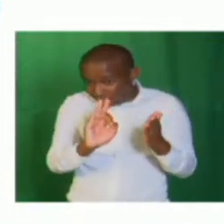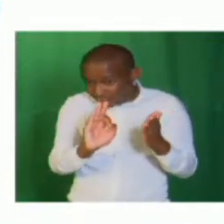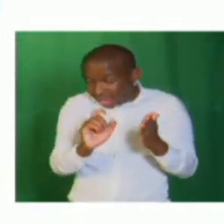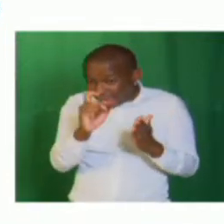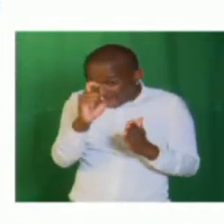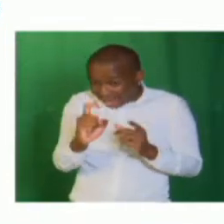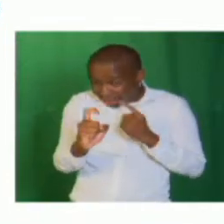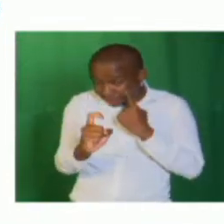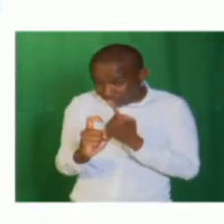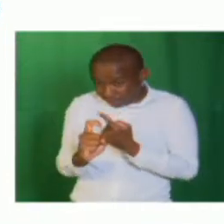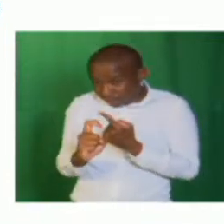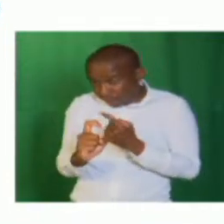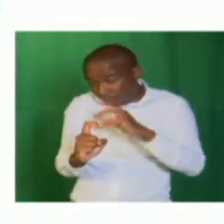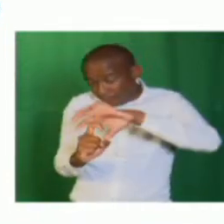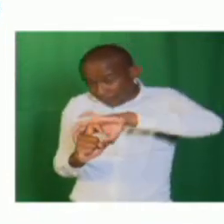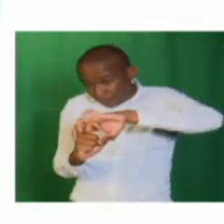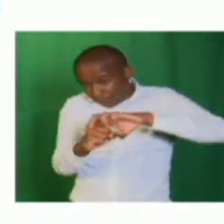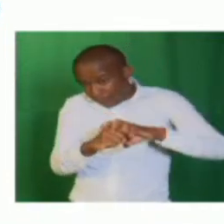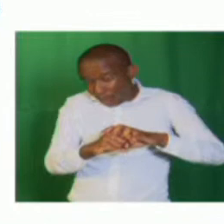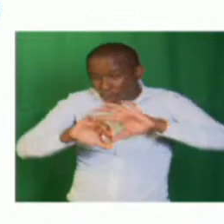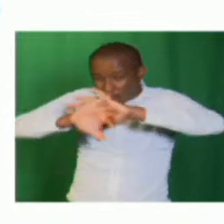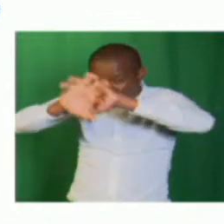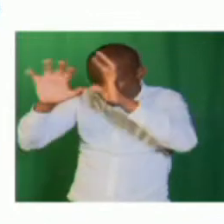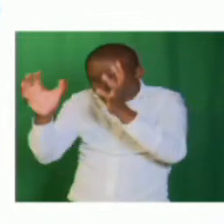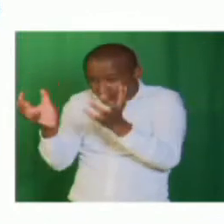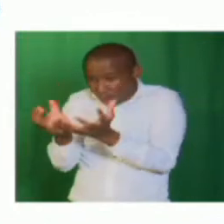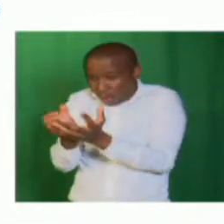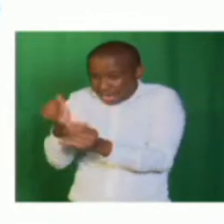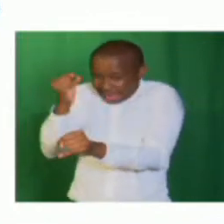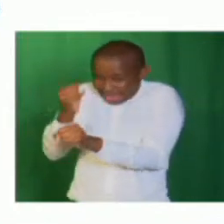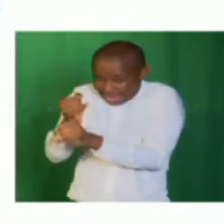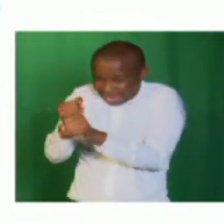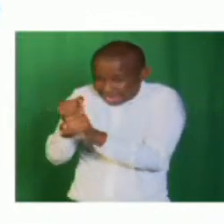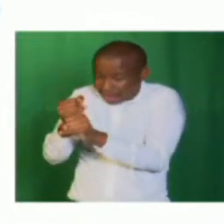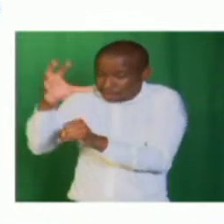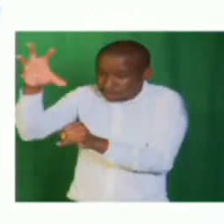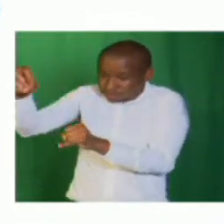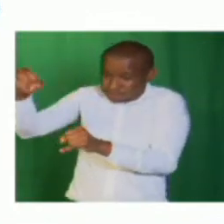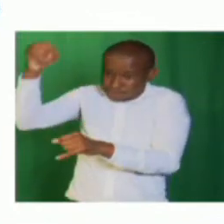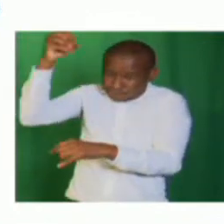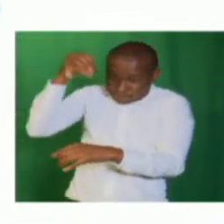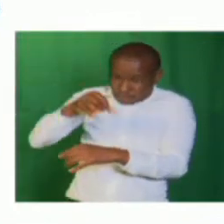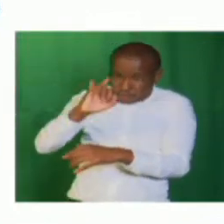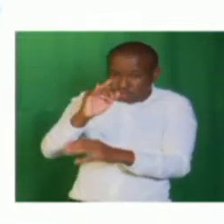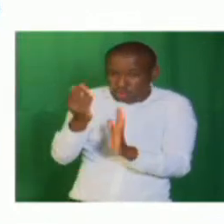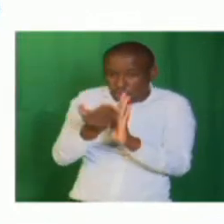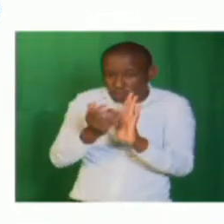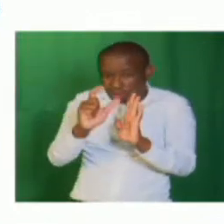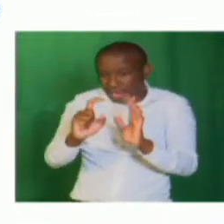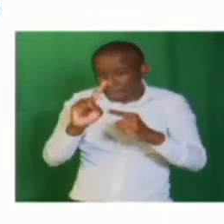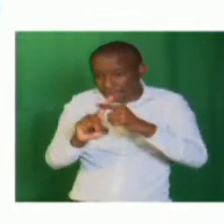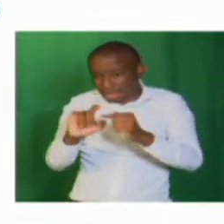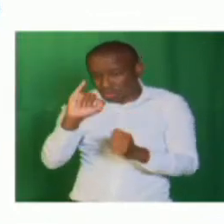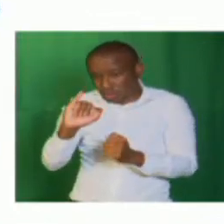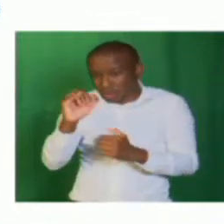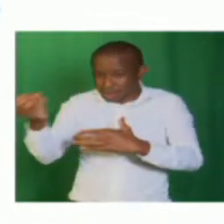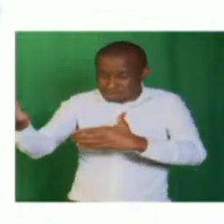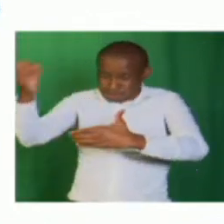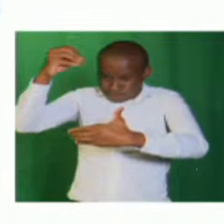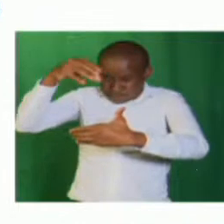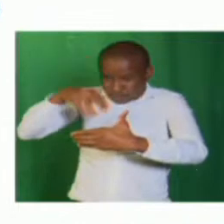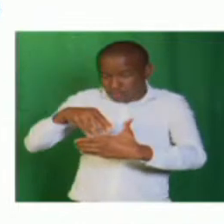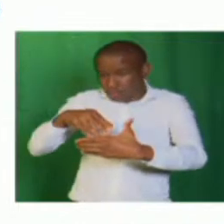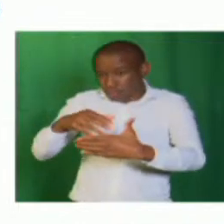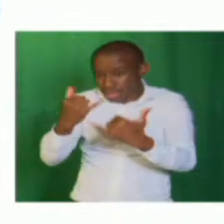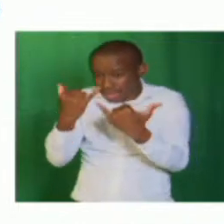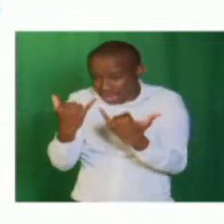we remove the x and then we put the whole inner function. So we'll put the 2 over x plus 1 where there is x. Hence, this will